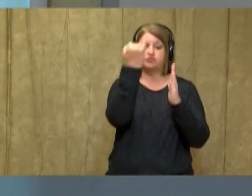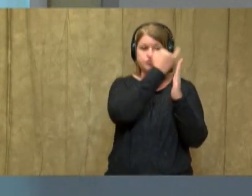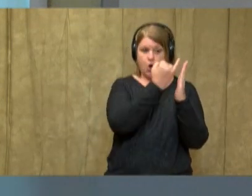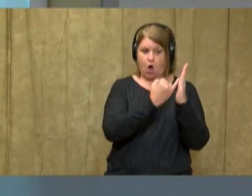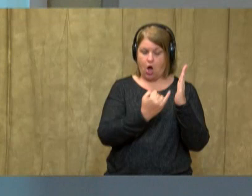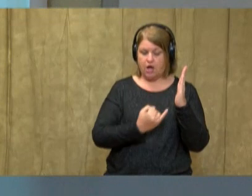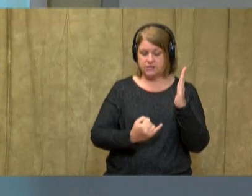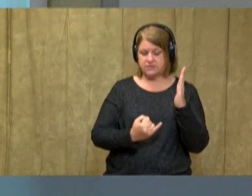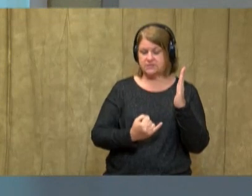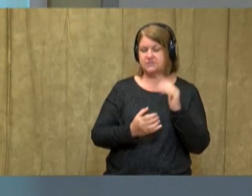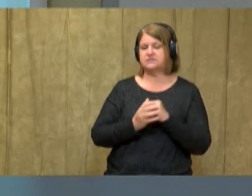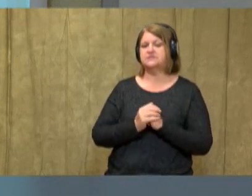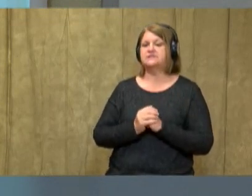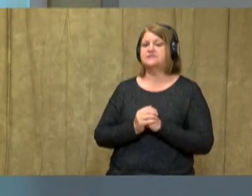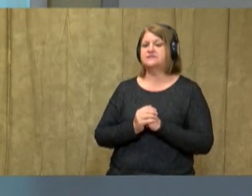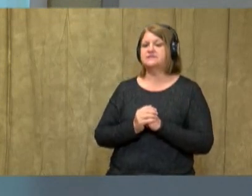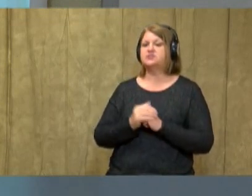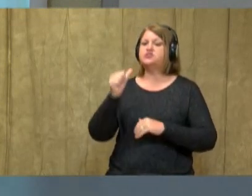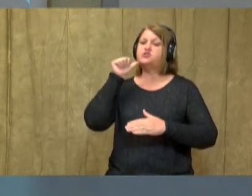draw,